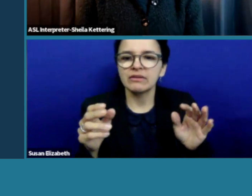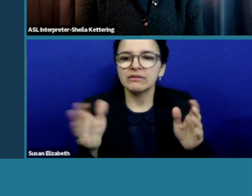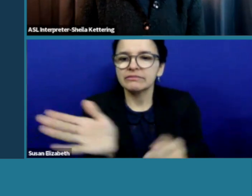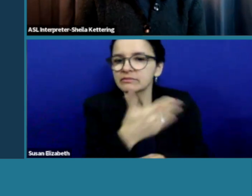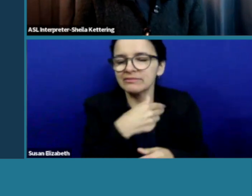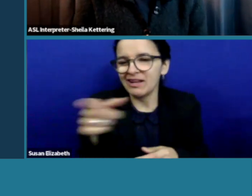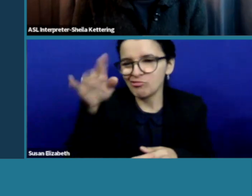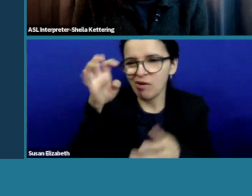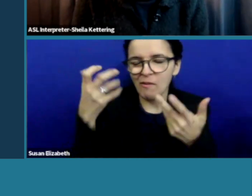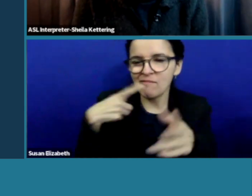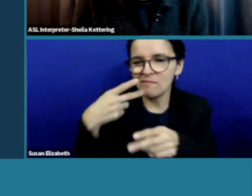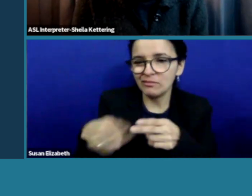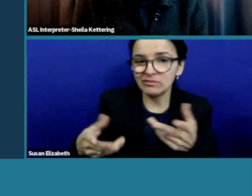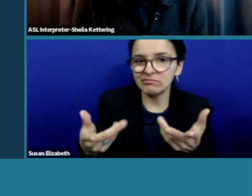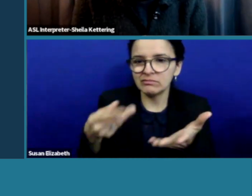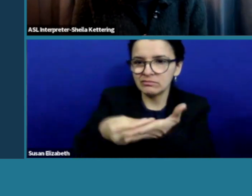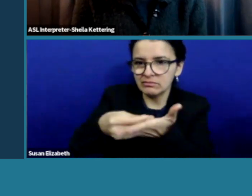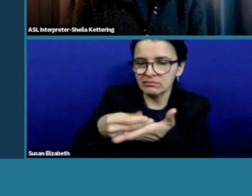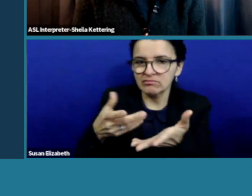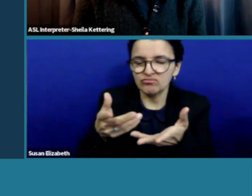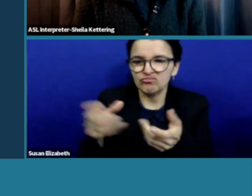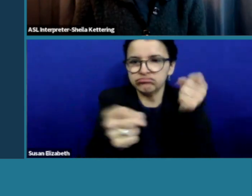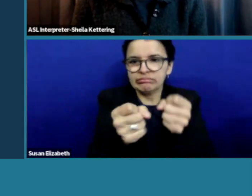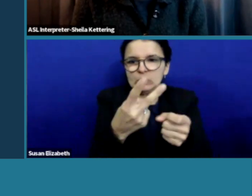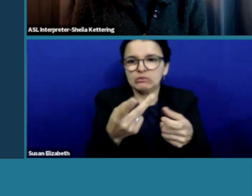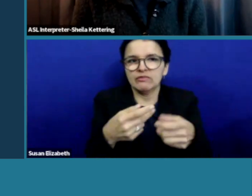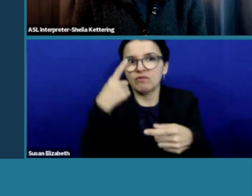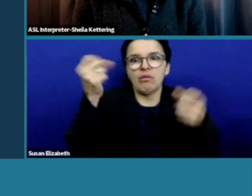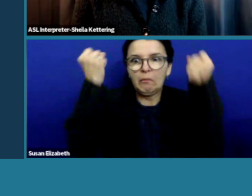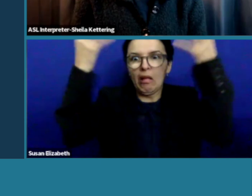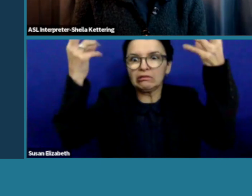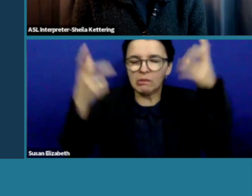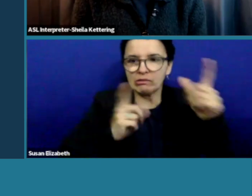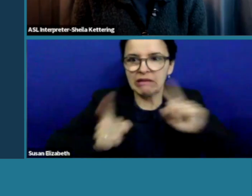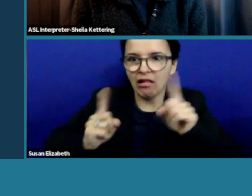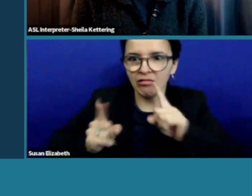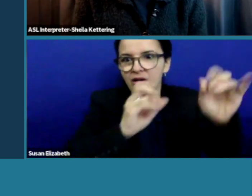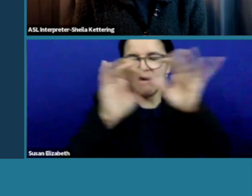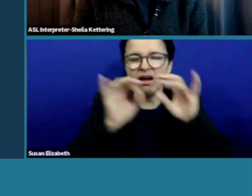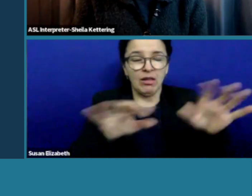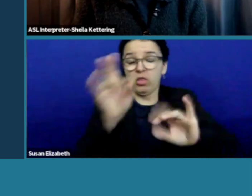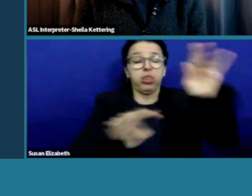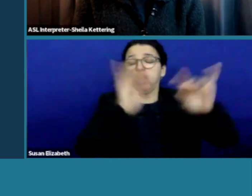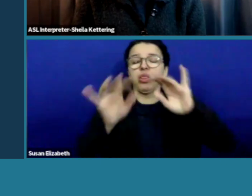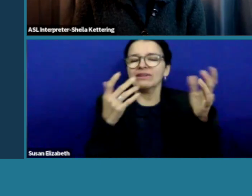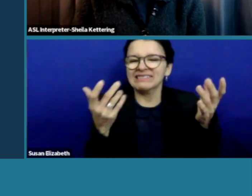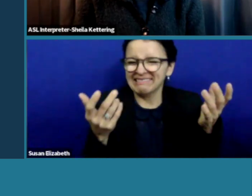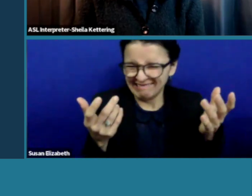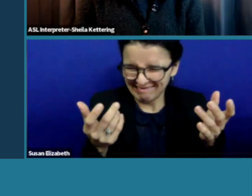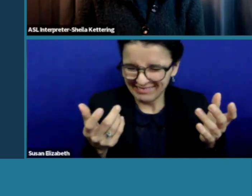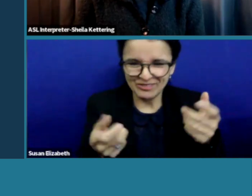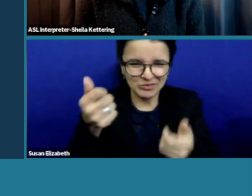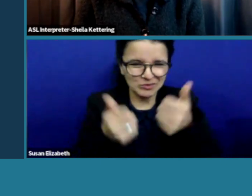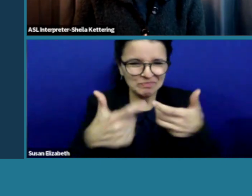that the most important thing is to have the audience have a good experience. And sometimes you